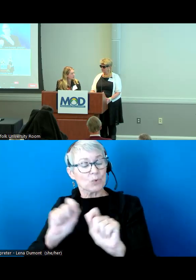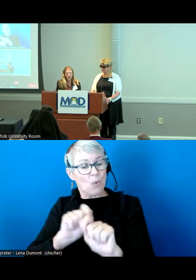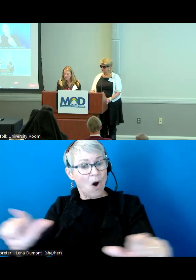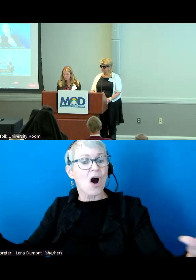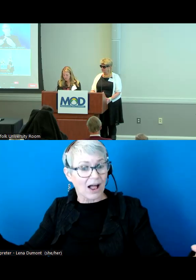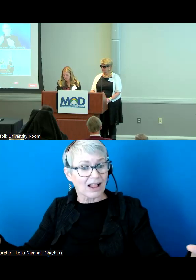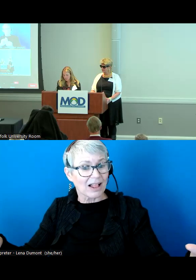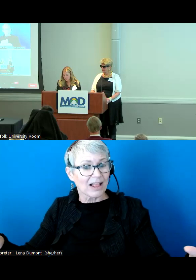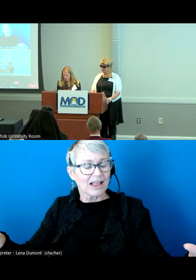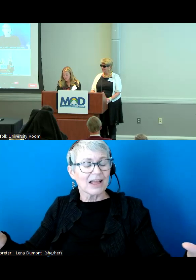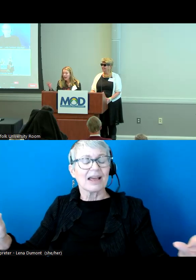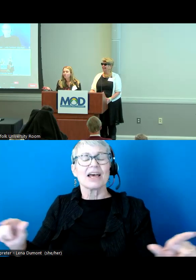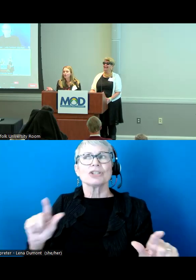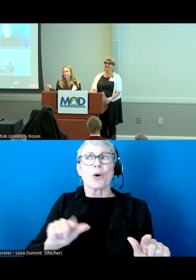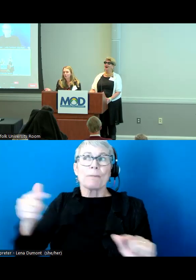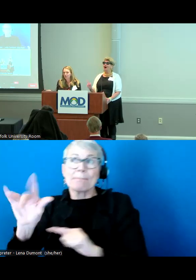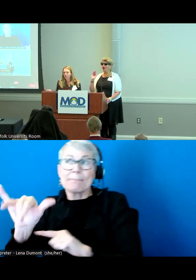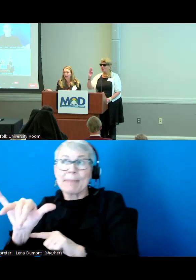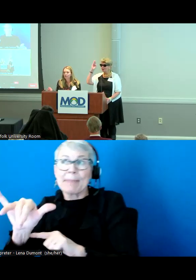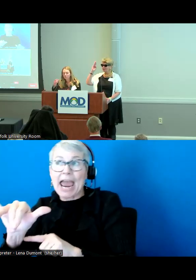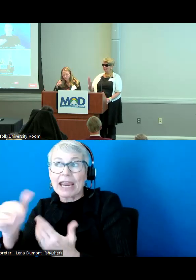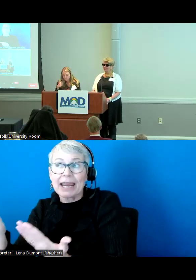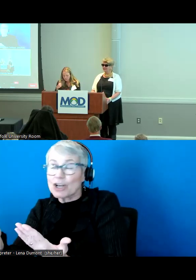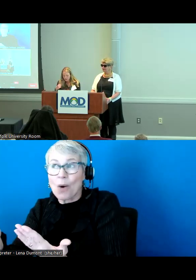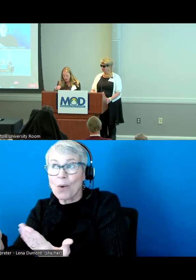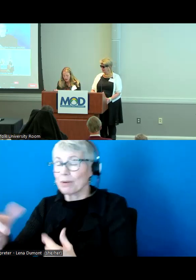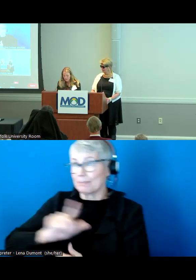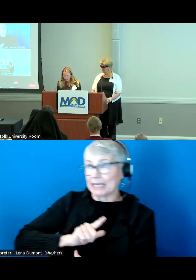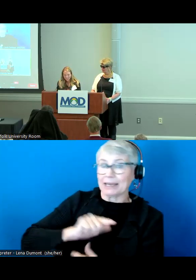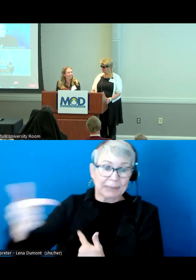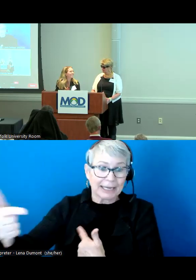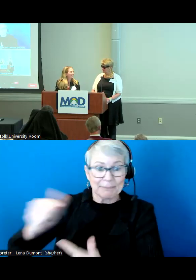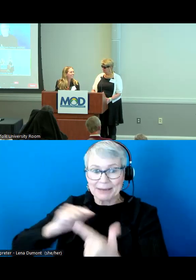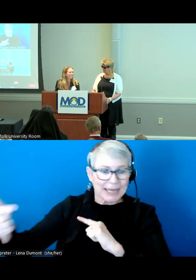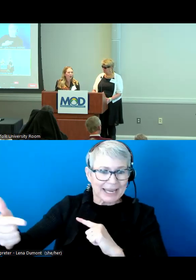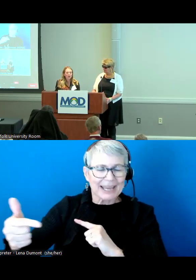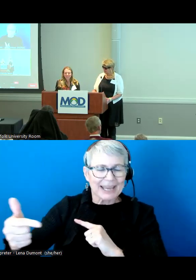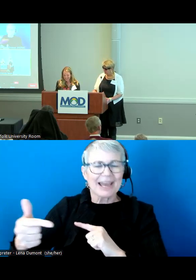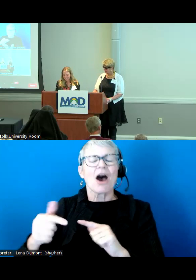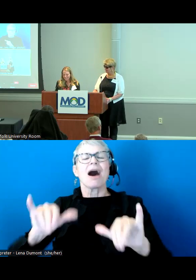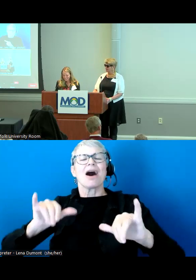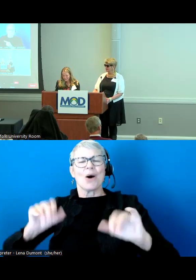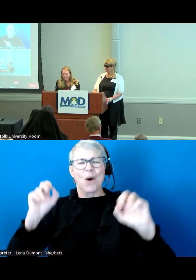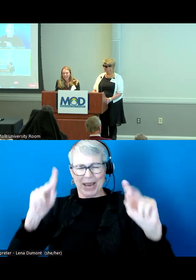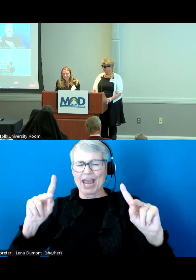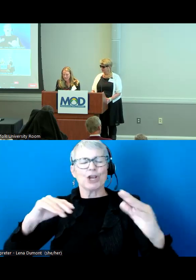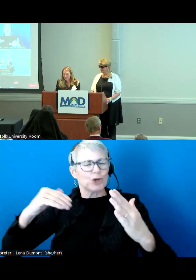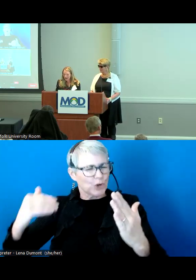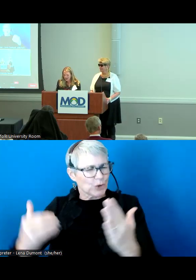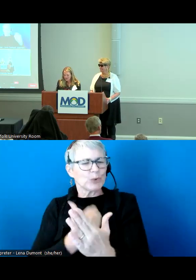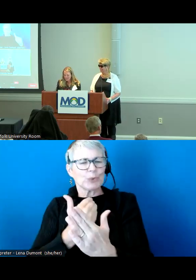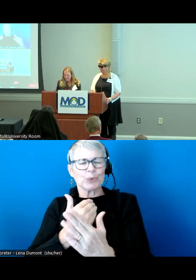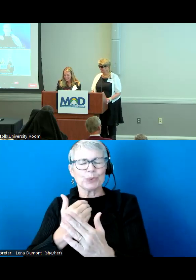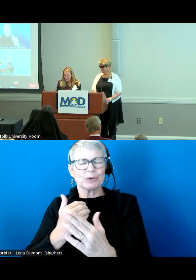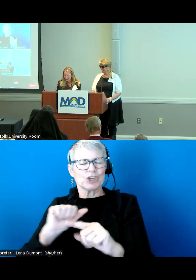Or I'm going to tell you about some upcoming training. So we have a bunch of upcoming training. May. The quarterly tea with MOD. Yeah. Yes. Yeah. So we have an